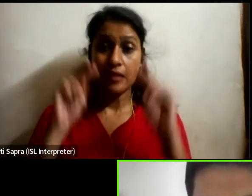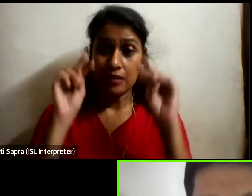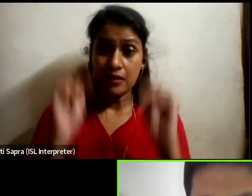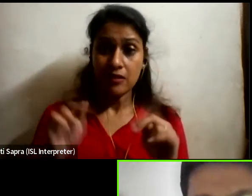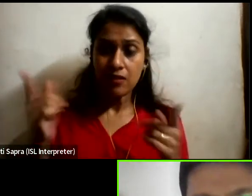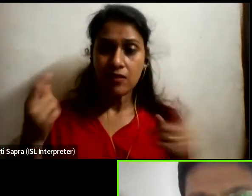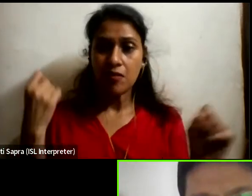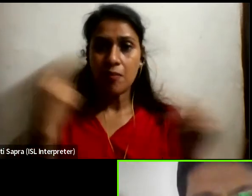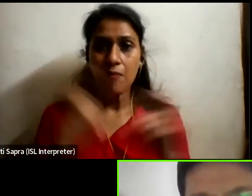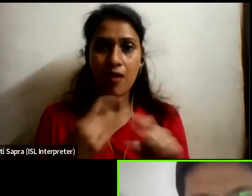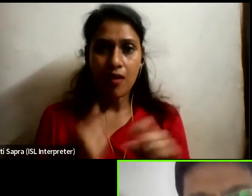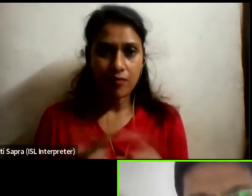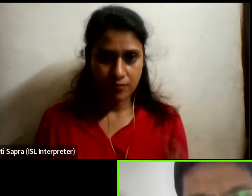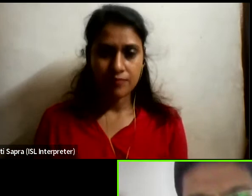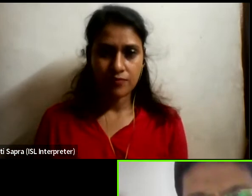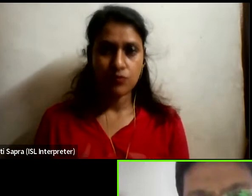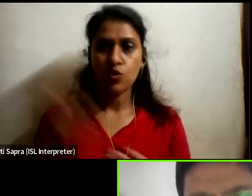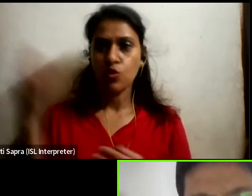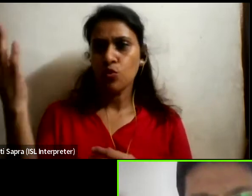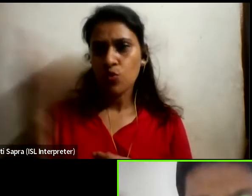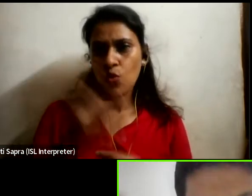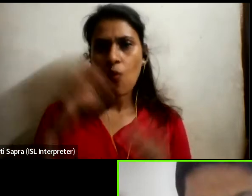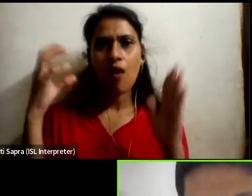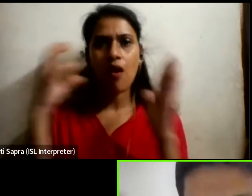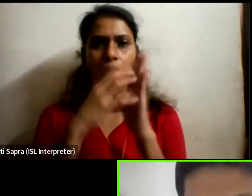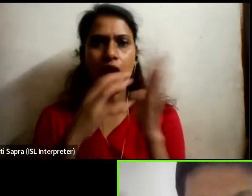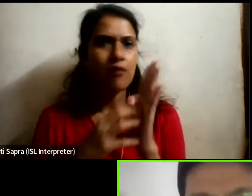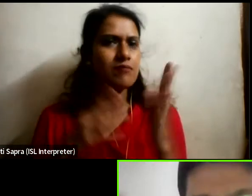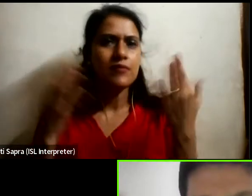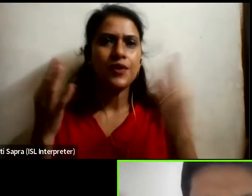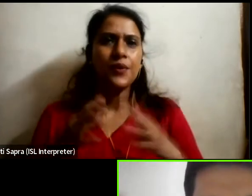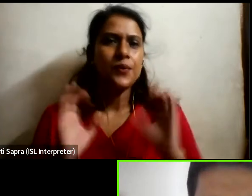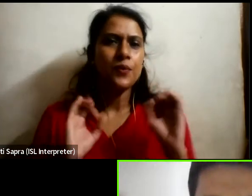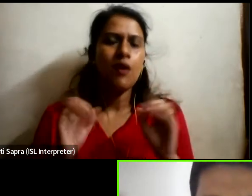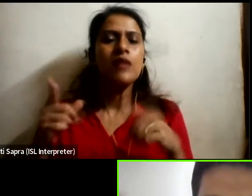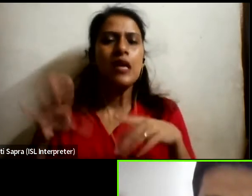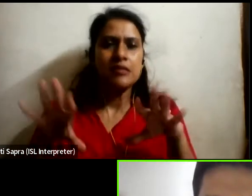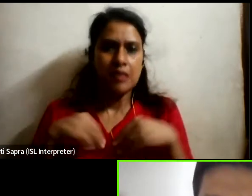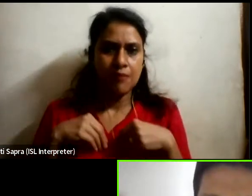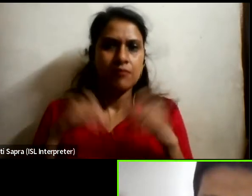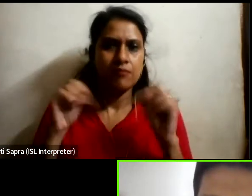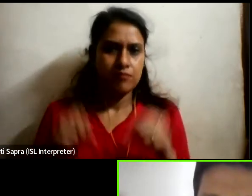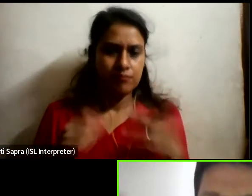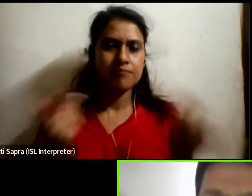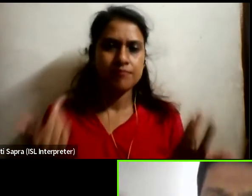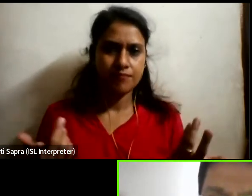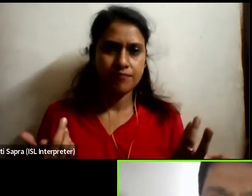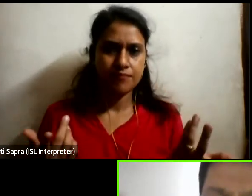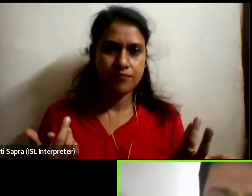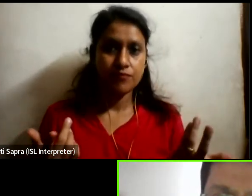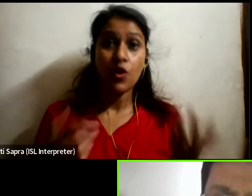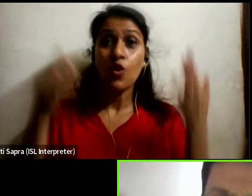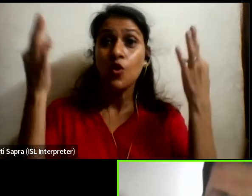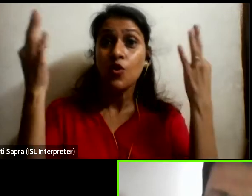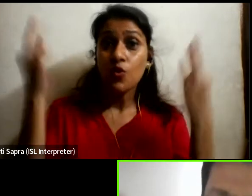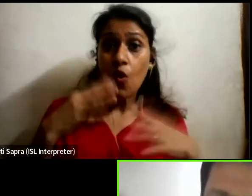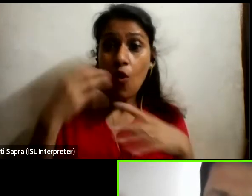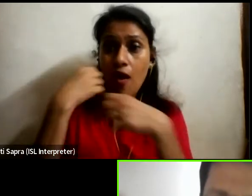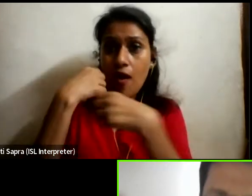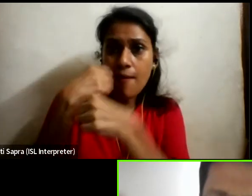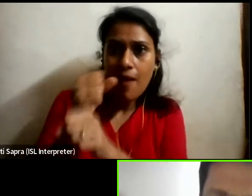that listen, for new content, it's going to be nearly nothing. And they accept that, right? For new Mm-hmm. content. So for new content, there isn't even